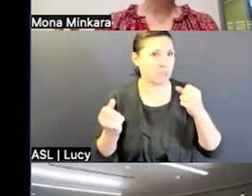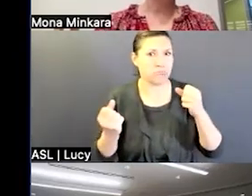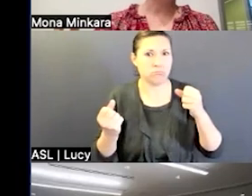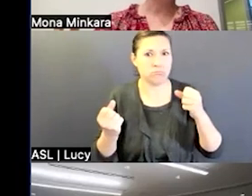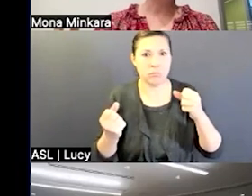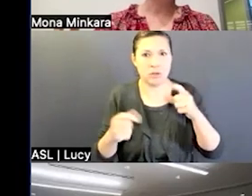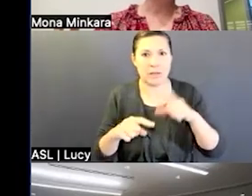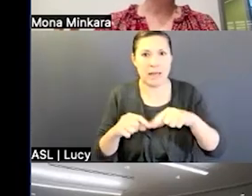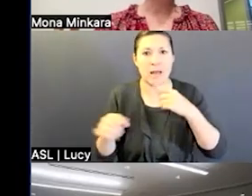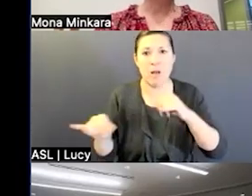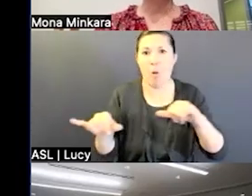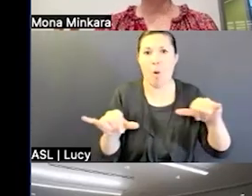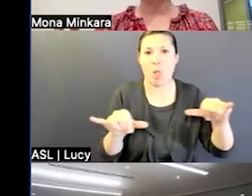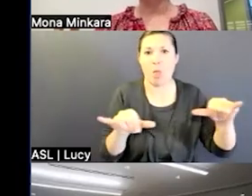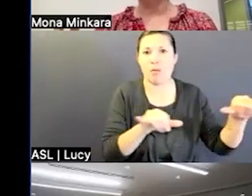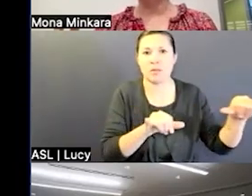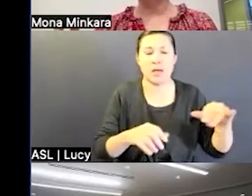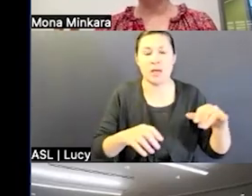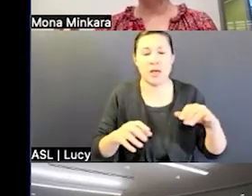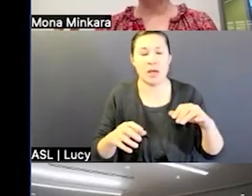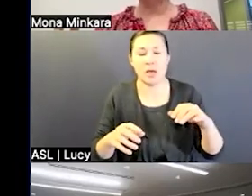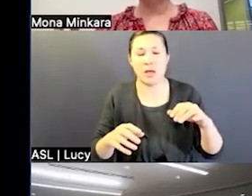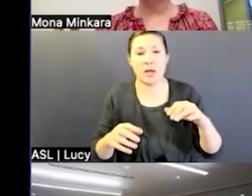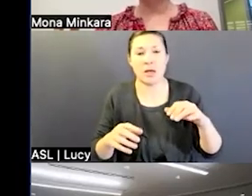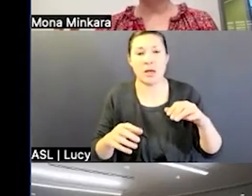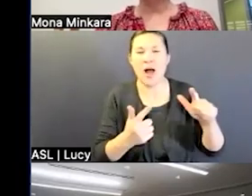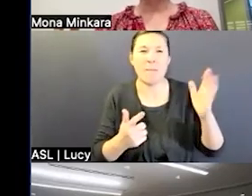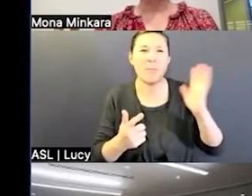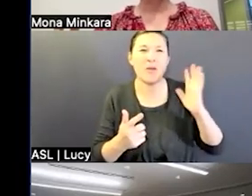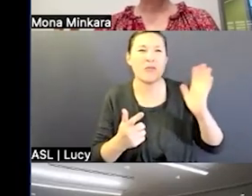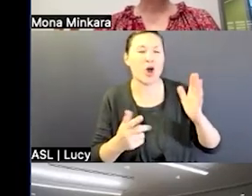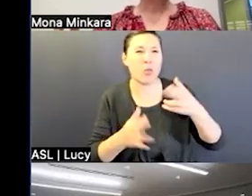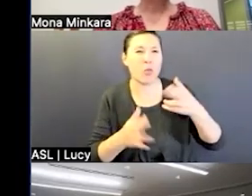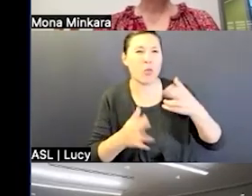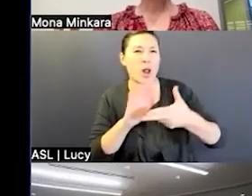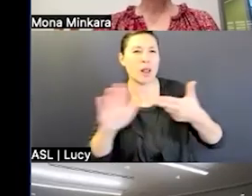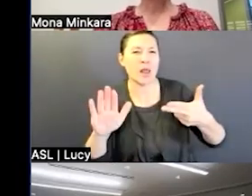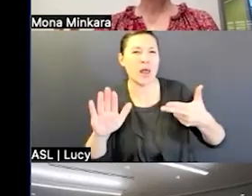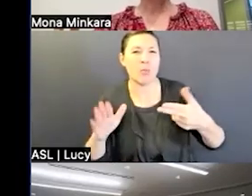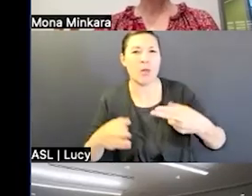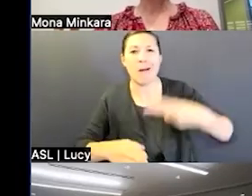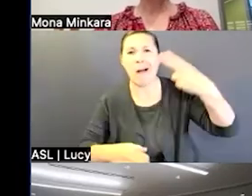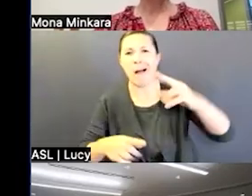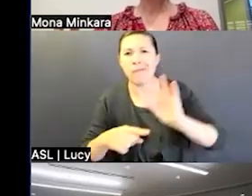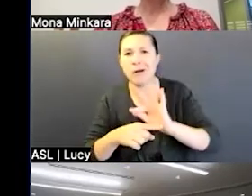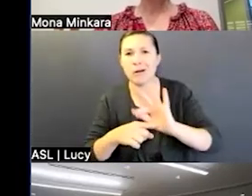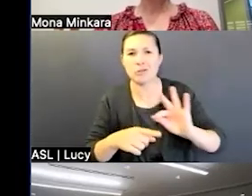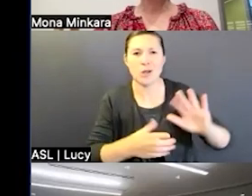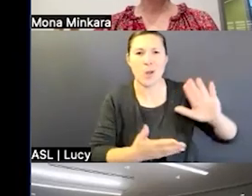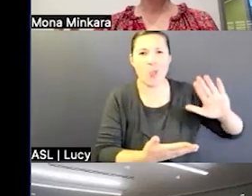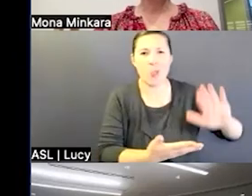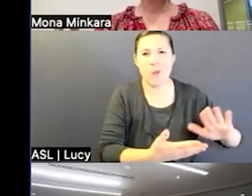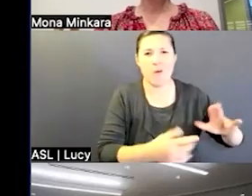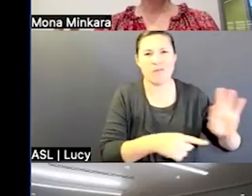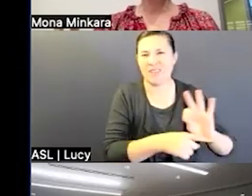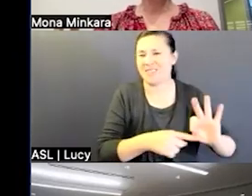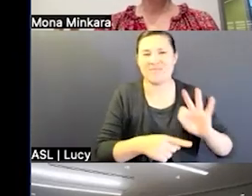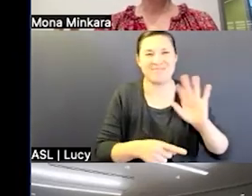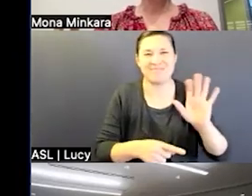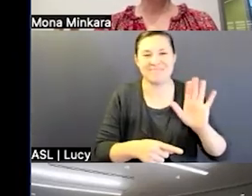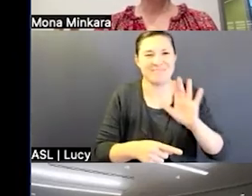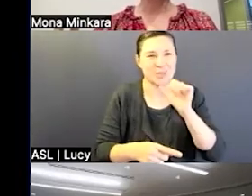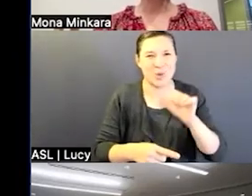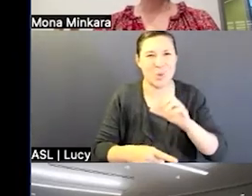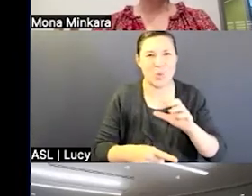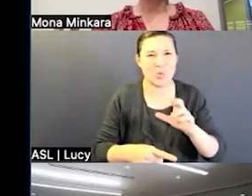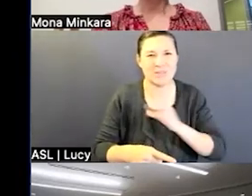say, oh, a high functioning person versus a low functioning person. That's what I was about to ask. ask. That's not really acceptable. And if you wonder